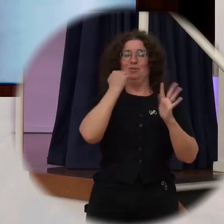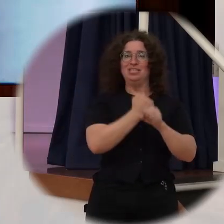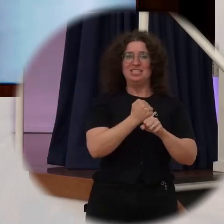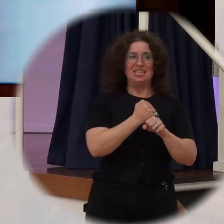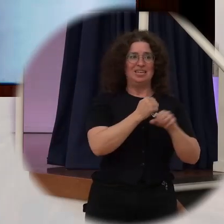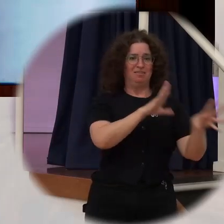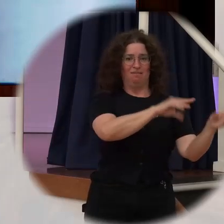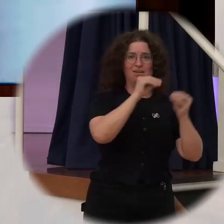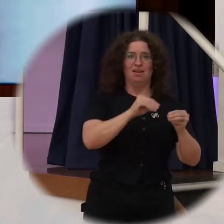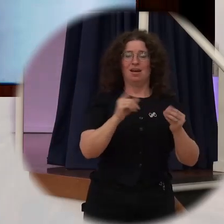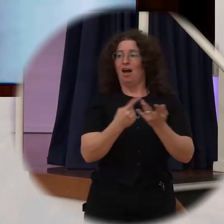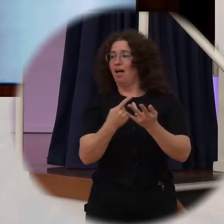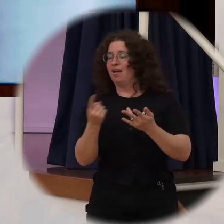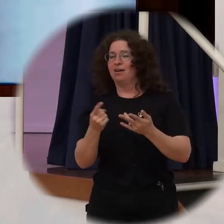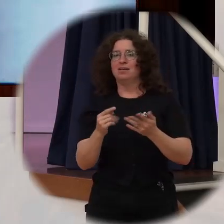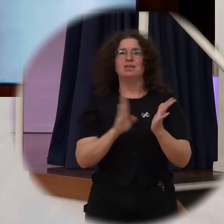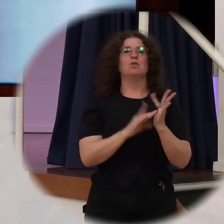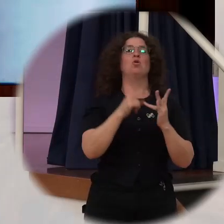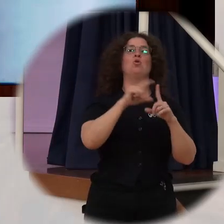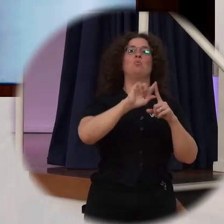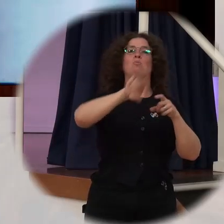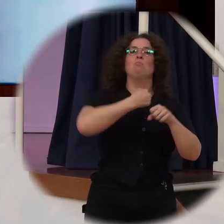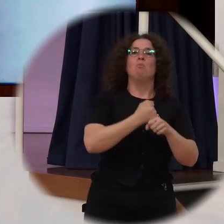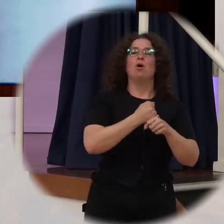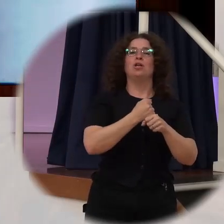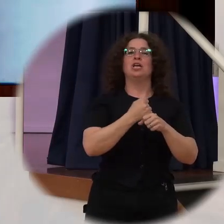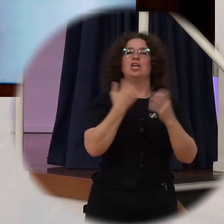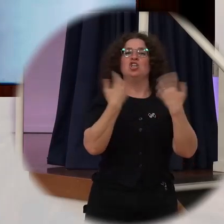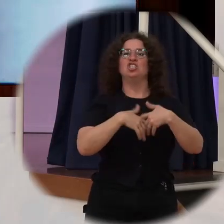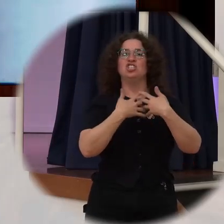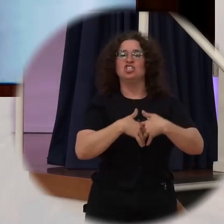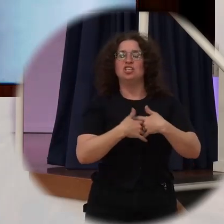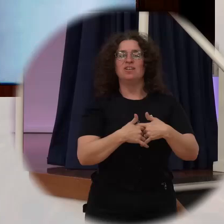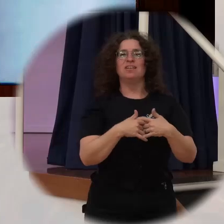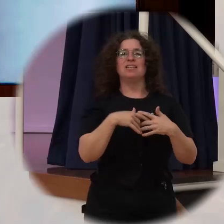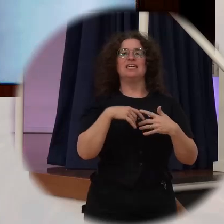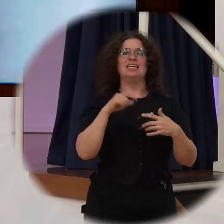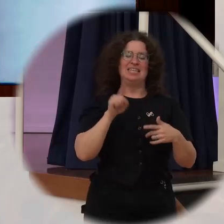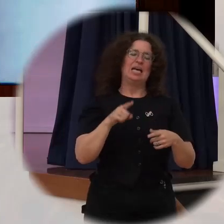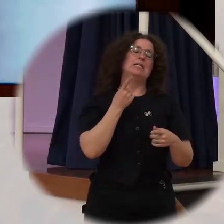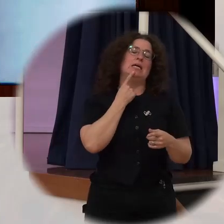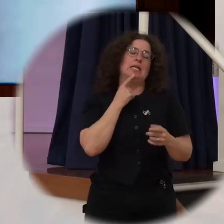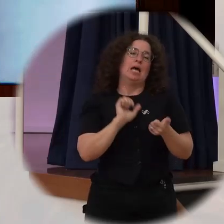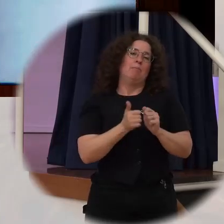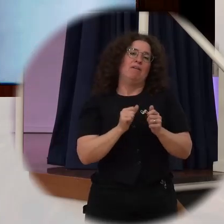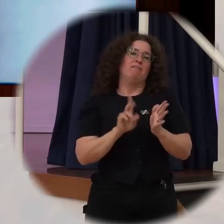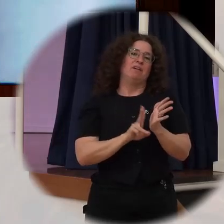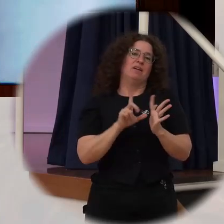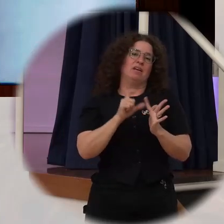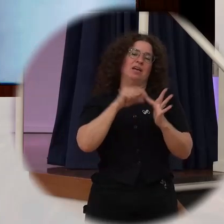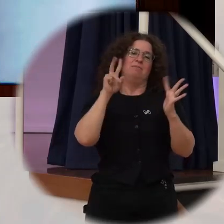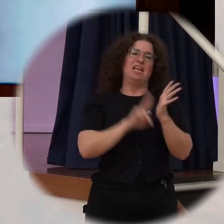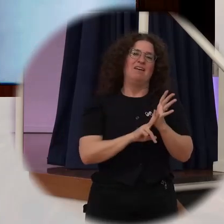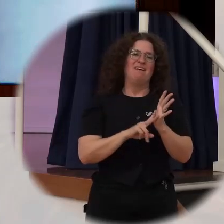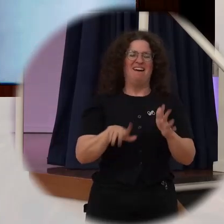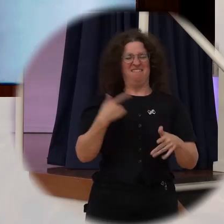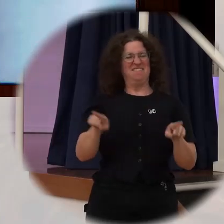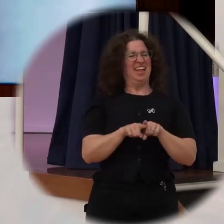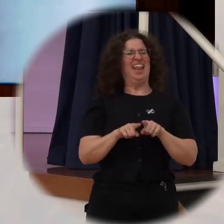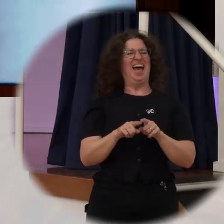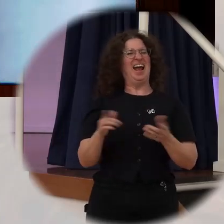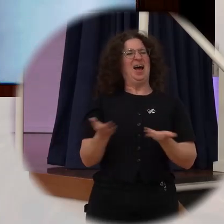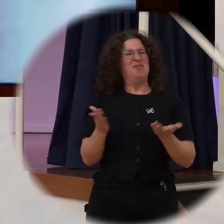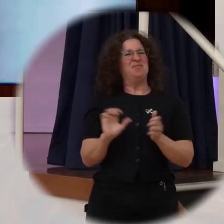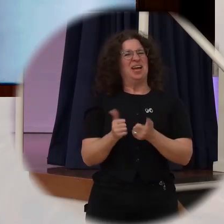places. Modding and reverse engineering is a form of game dev, but it's also very fun. It felt like I was playing a game the designers made for me, even